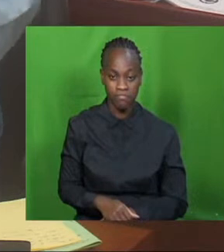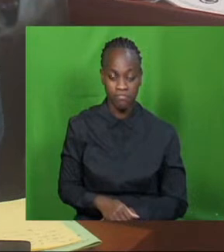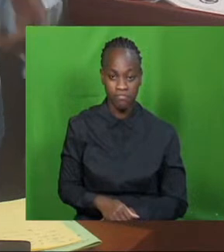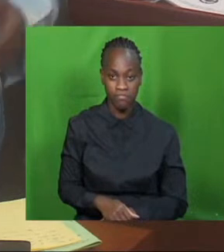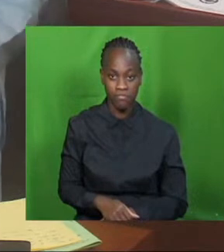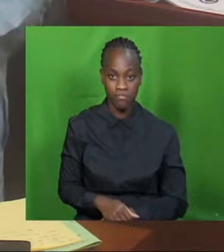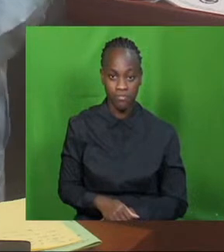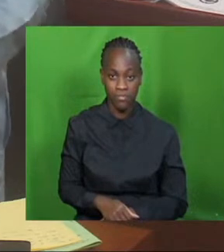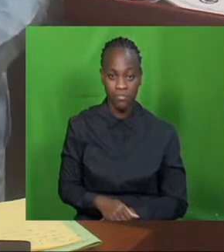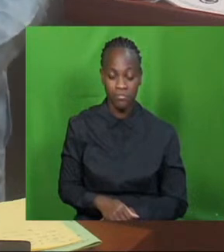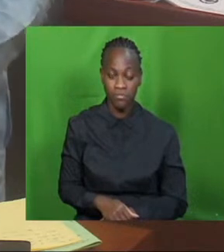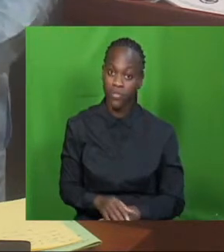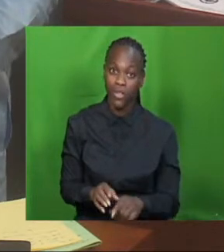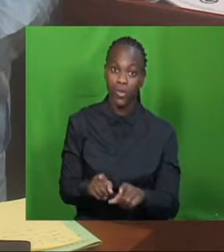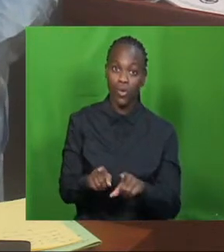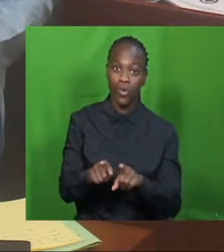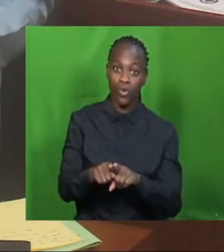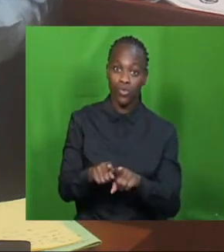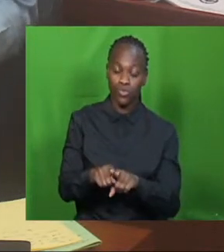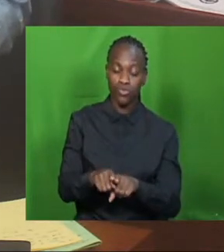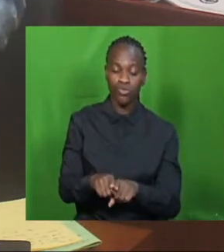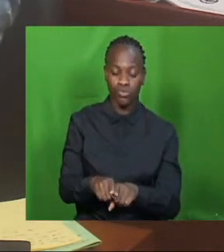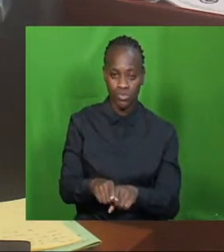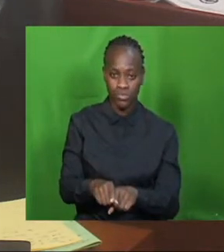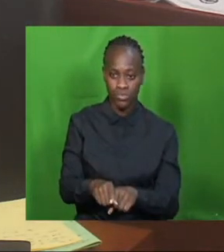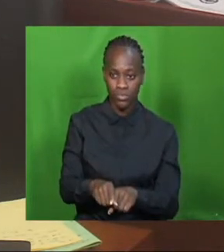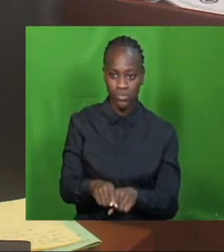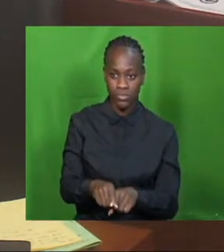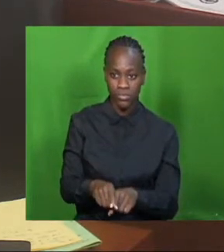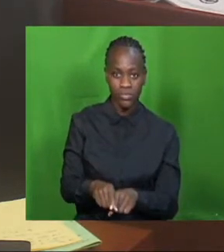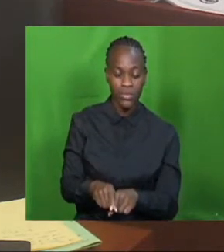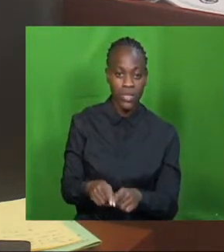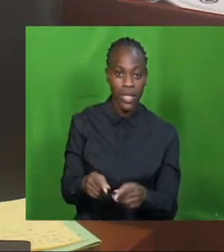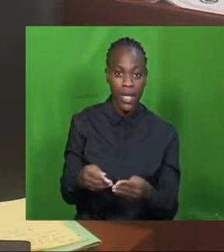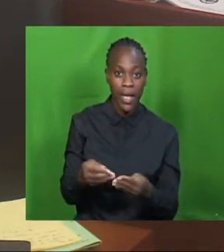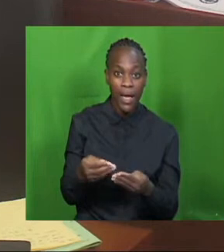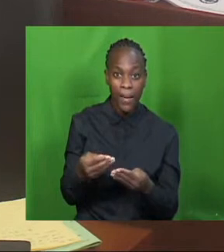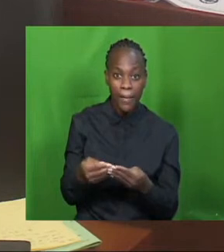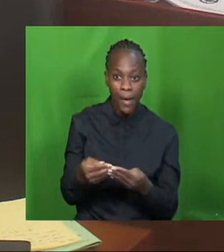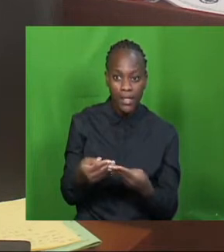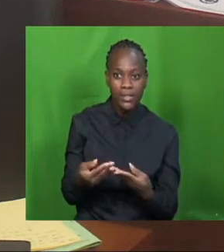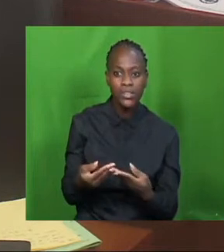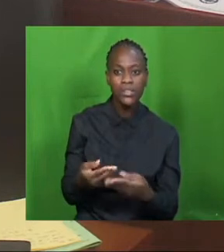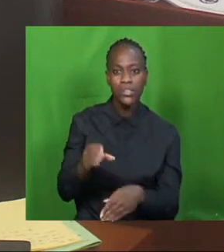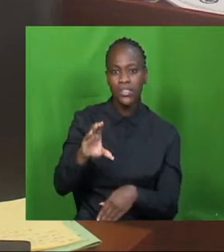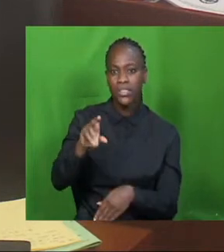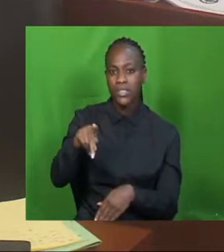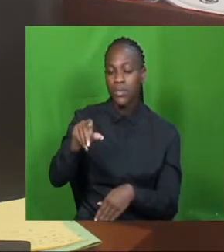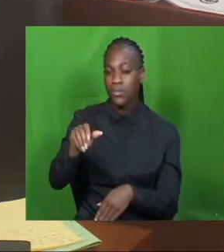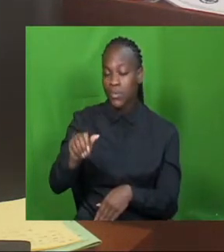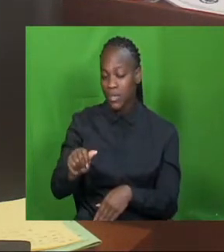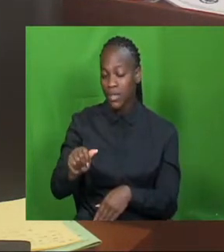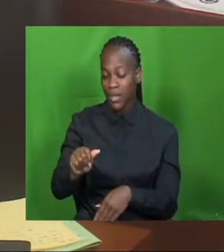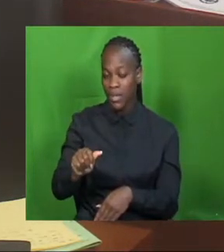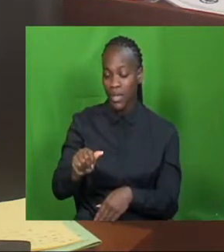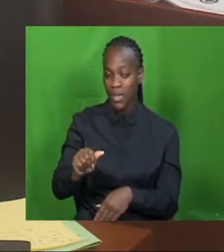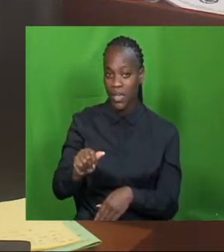when they appeared before this House, on your behalf, we conveyed the gratitude of this